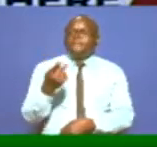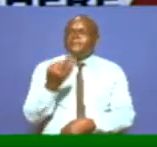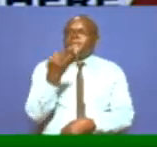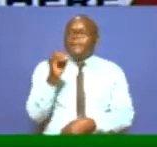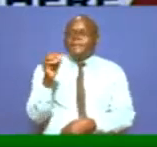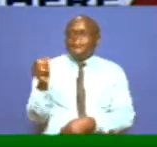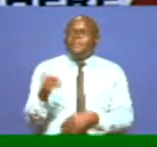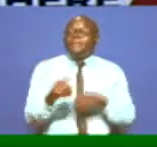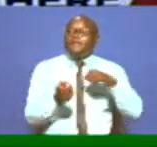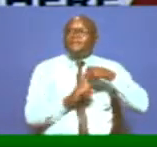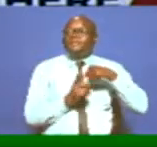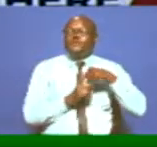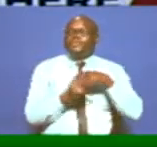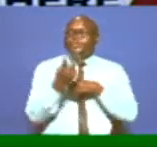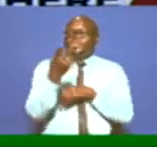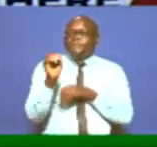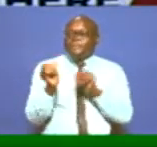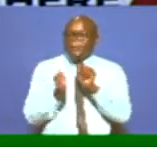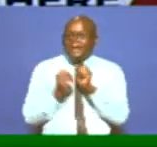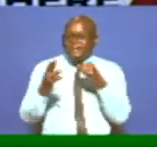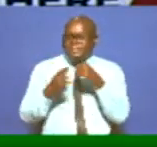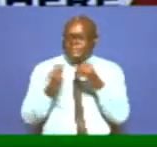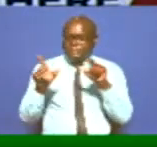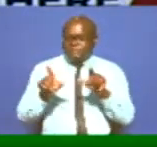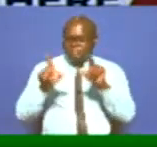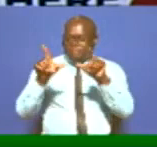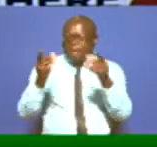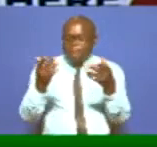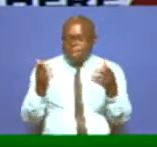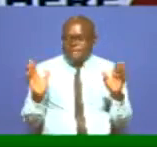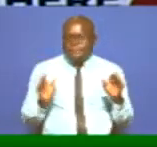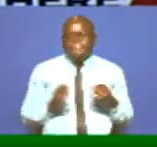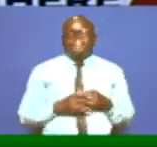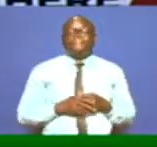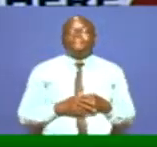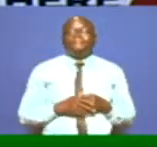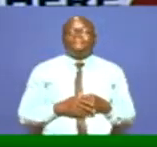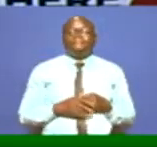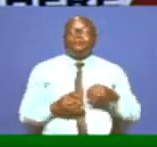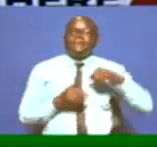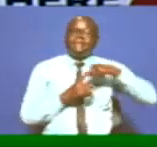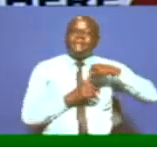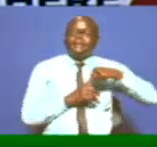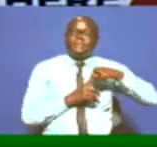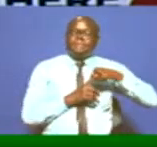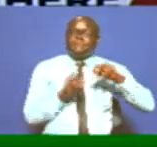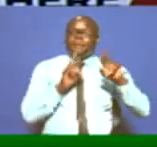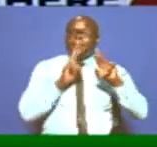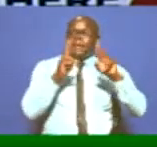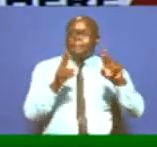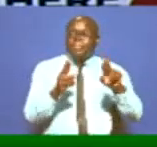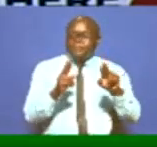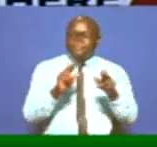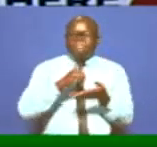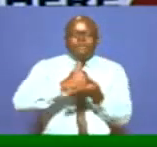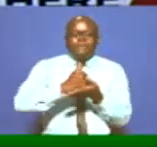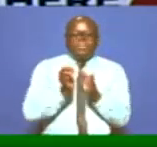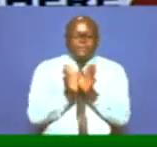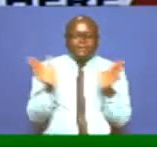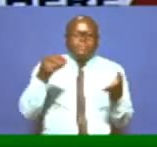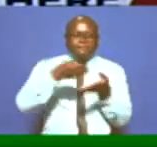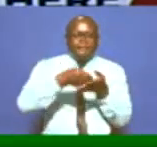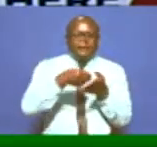30th June 2019 and the certificate therein. Six, reports of the Auditor General and financial